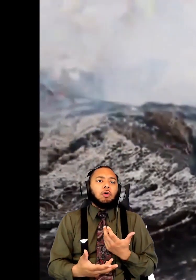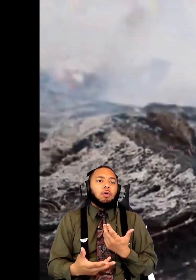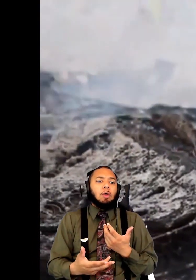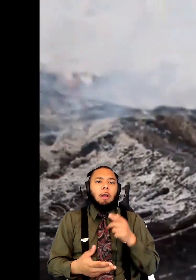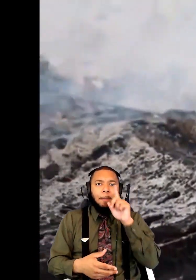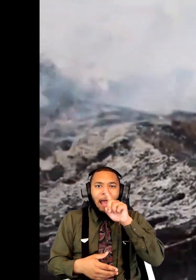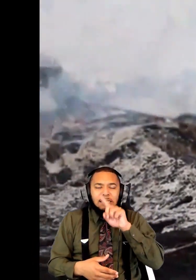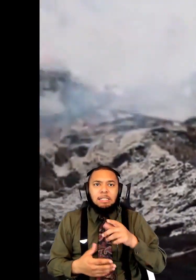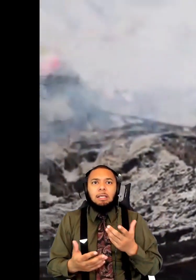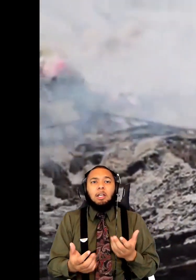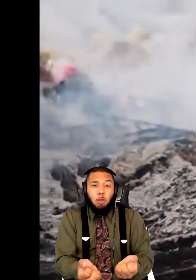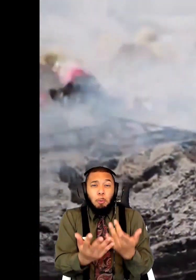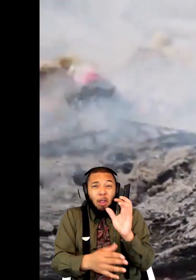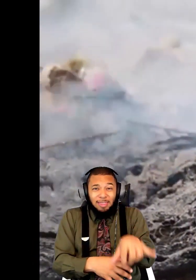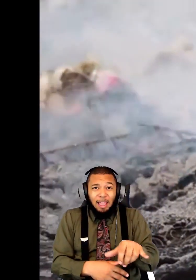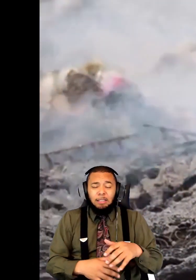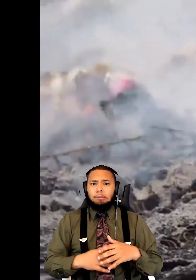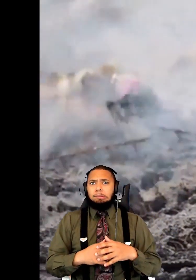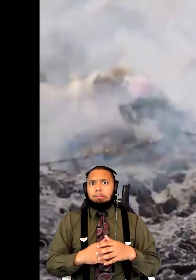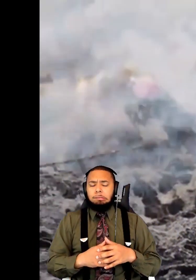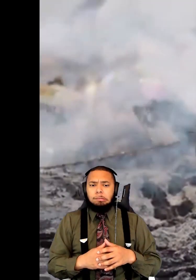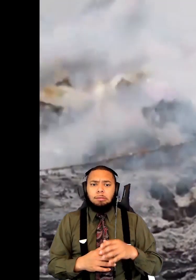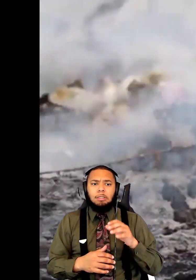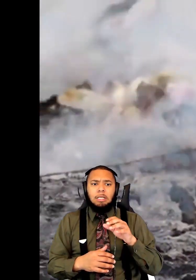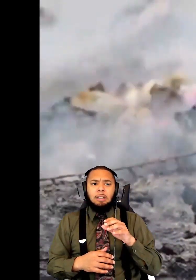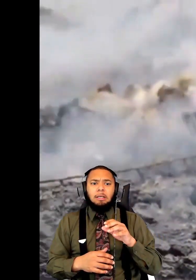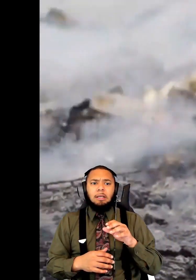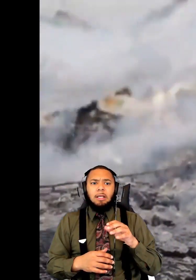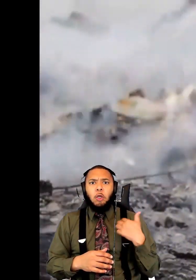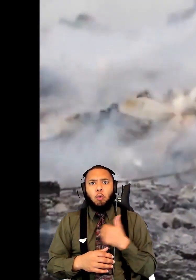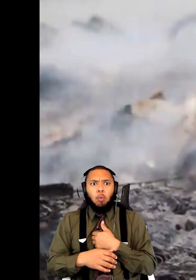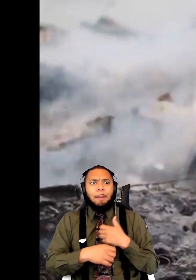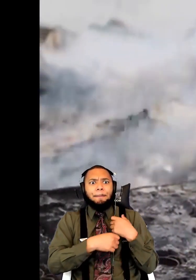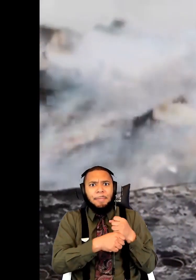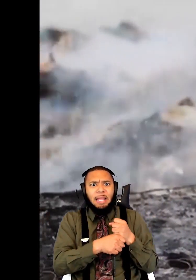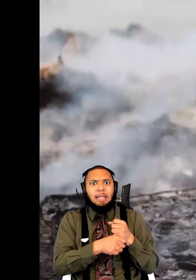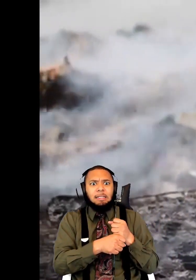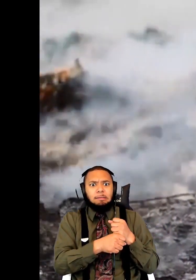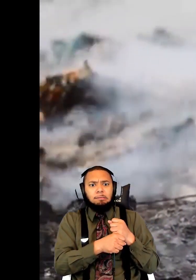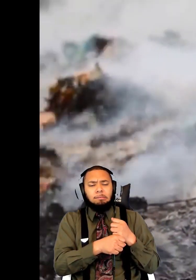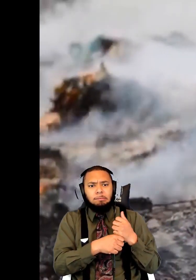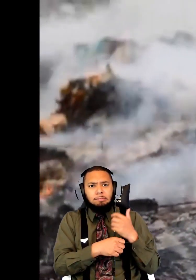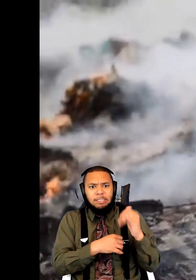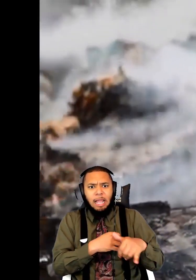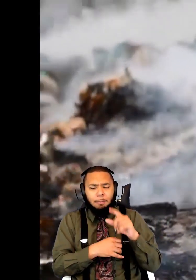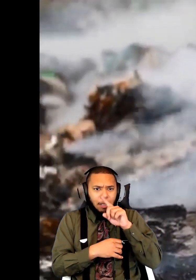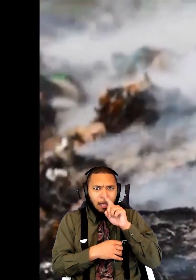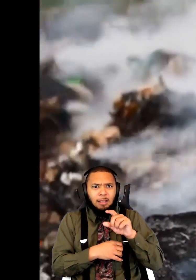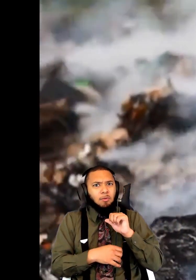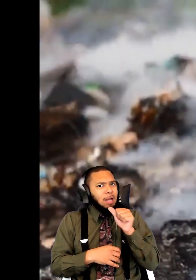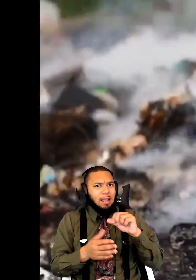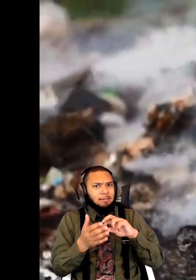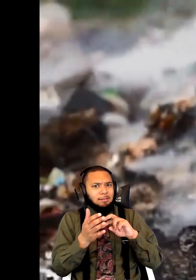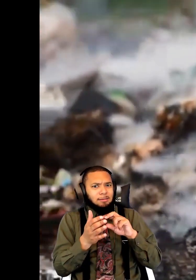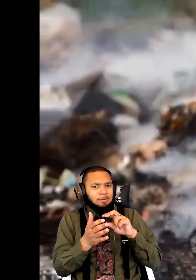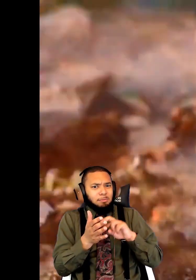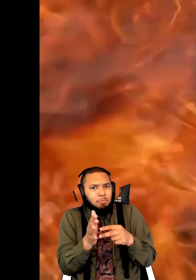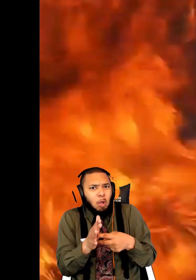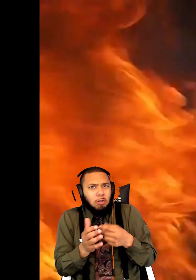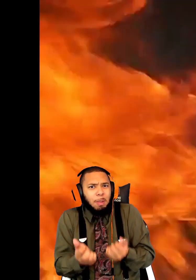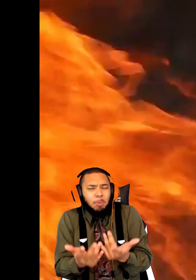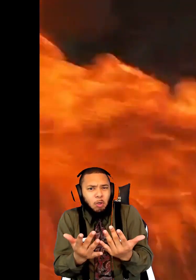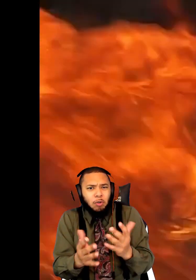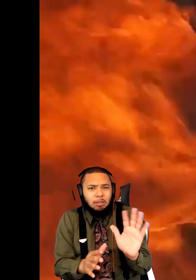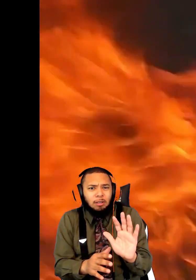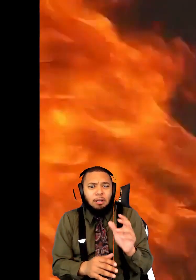of a pretty entailed process to create those rubbers and create those plastics, and they weren't really ever intended to be